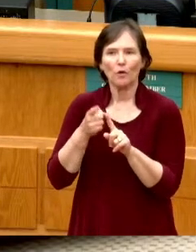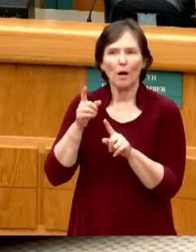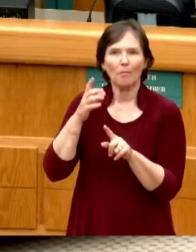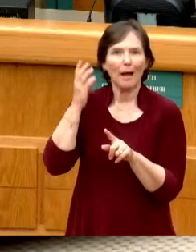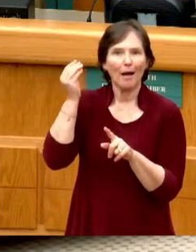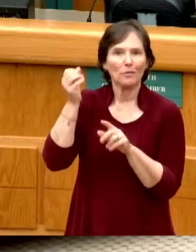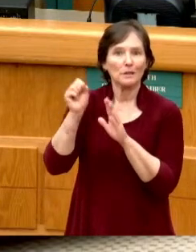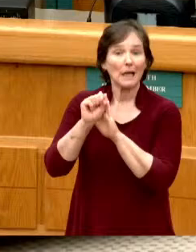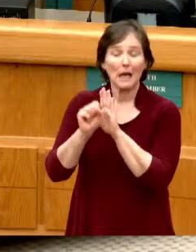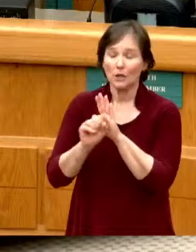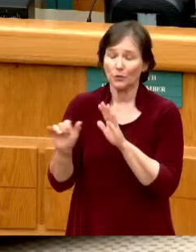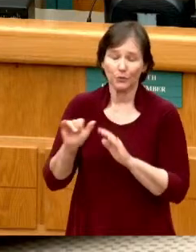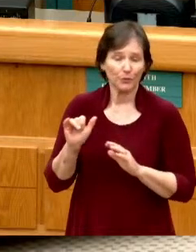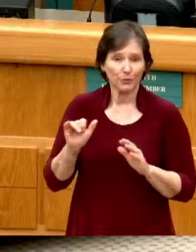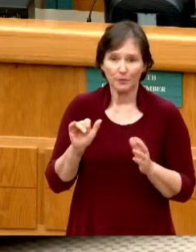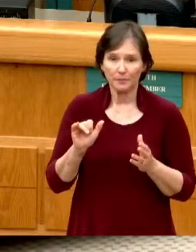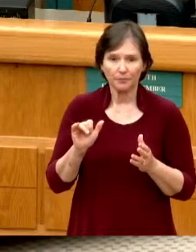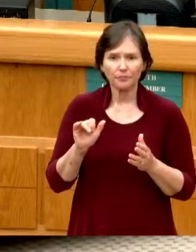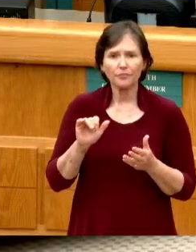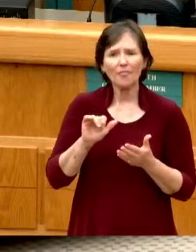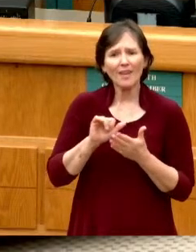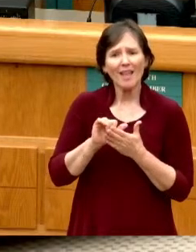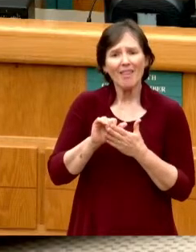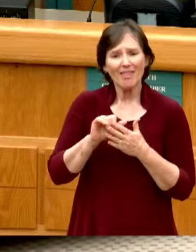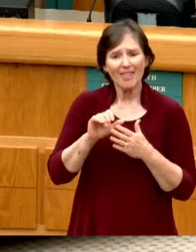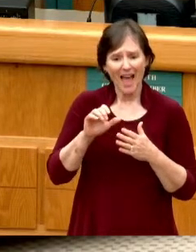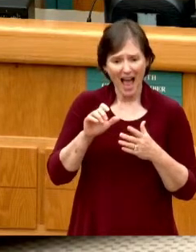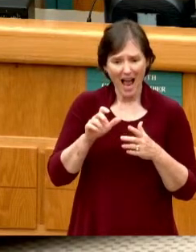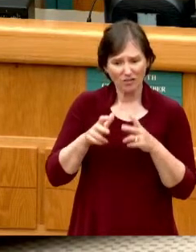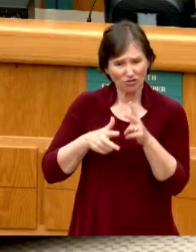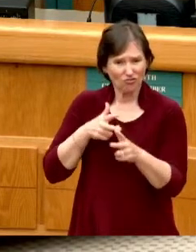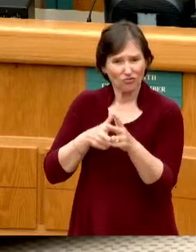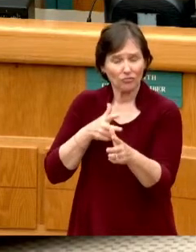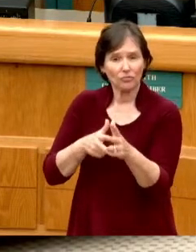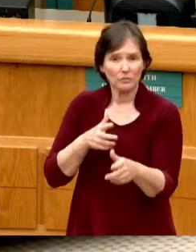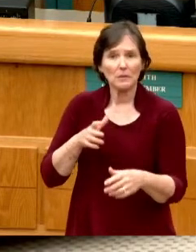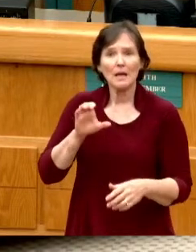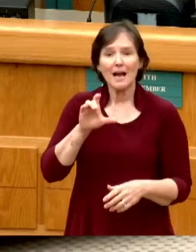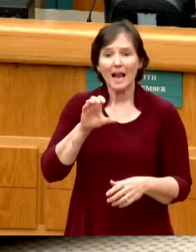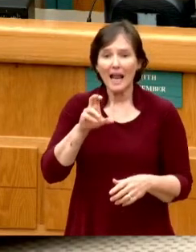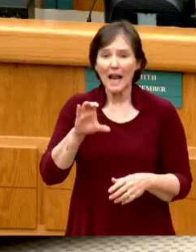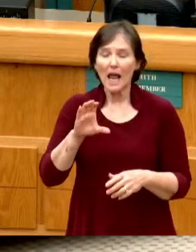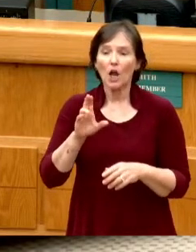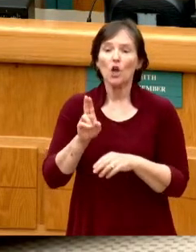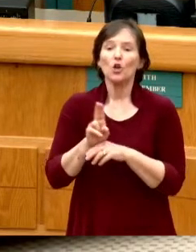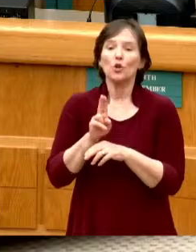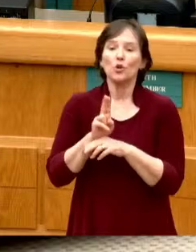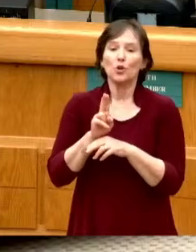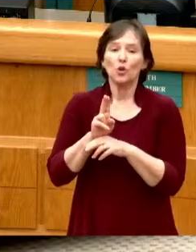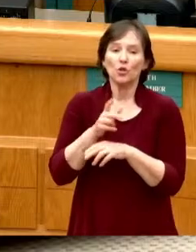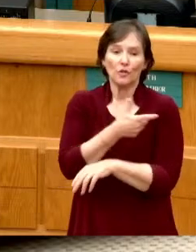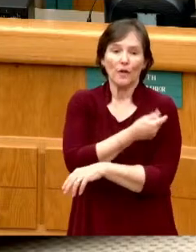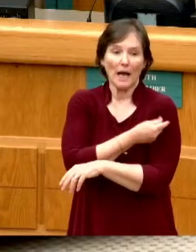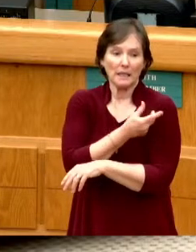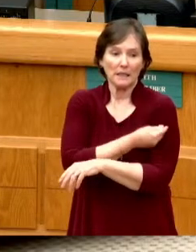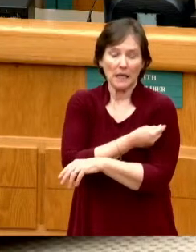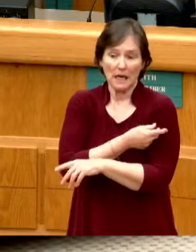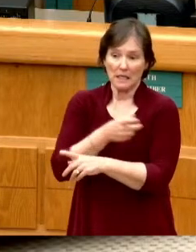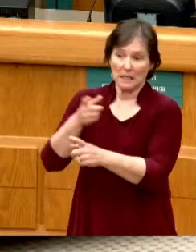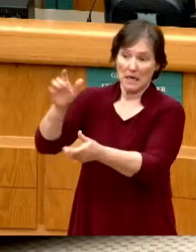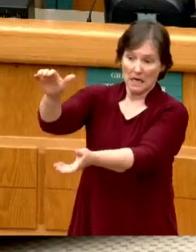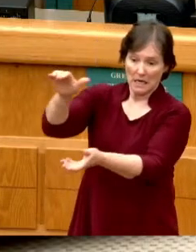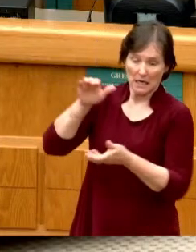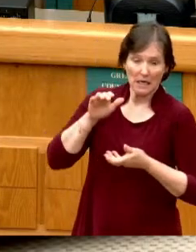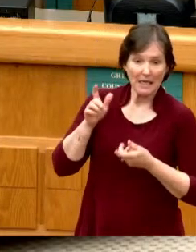The mega drive-thru clinic uses vaccines that are specifically provided to us with no jurisdictional